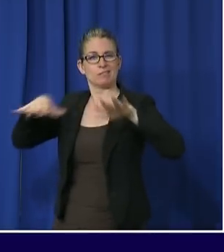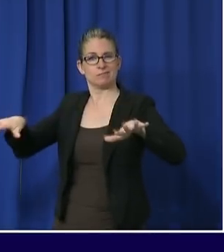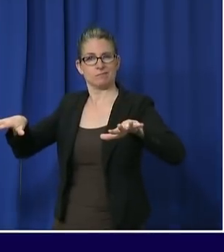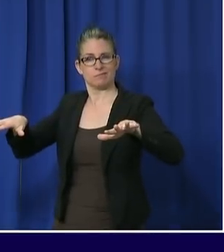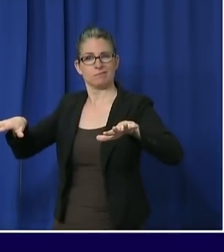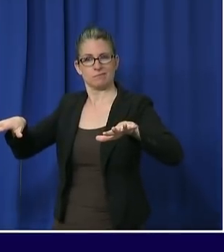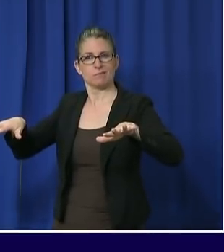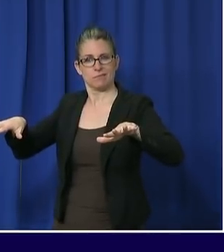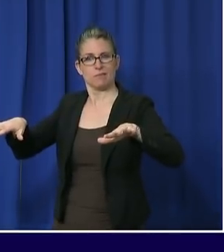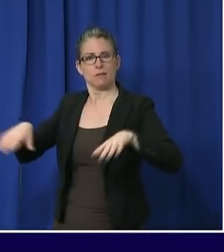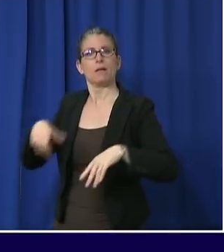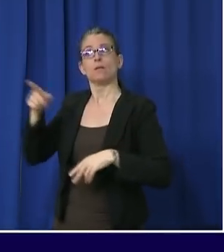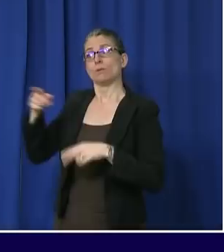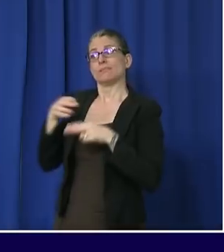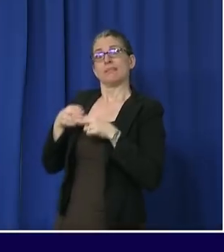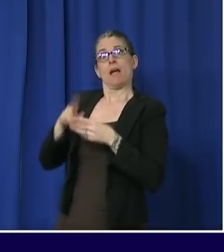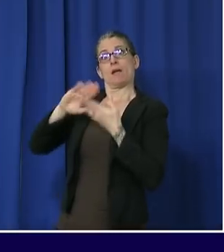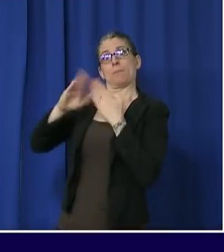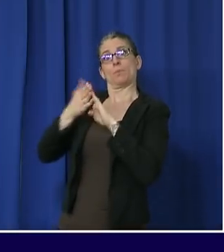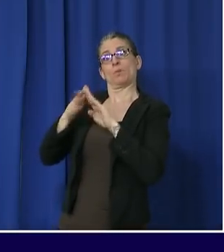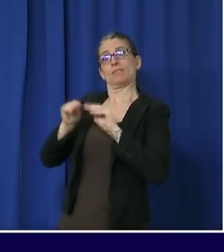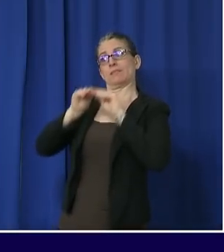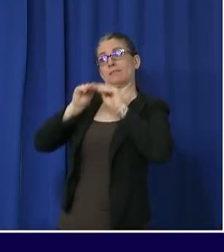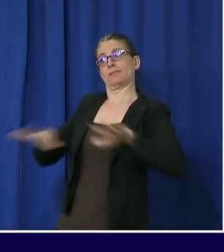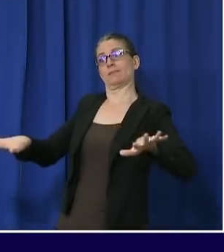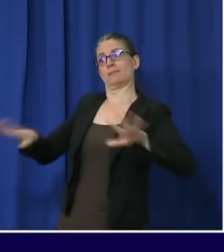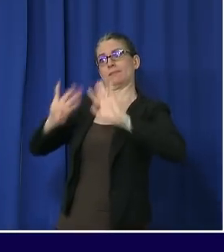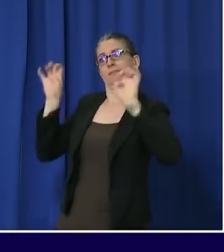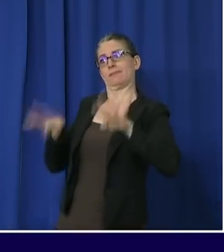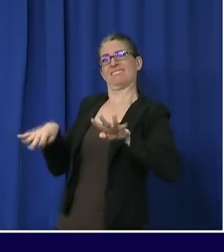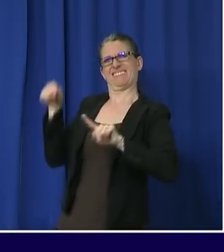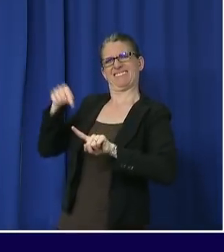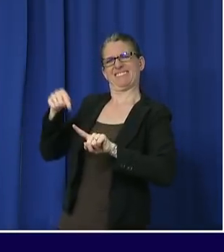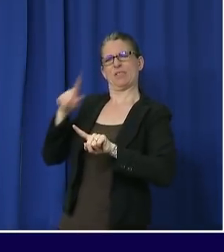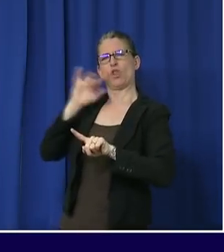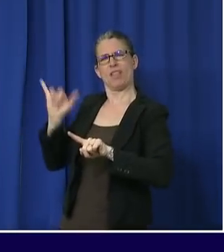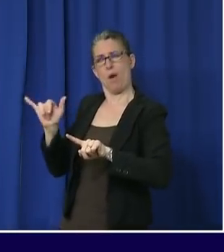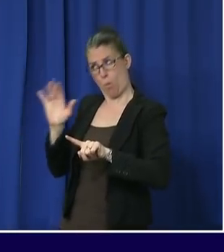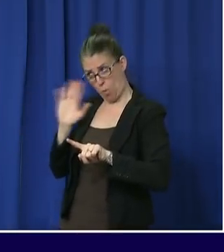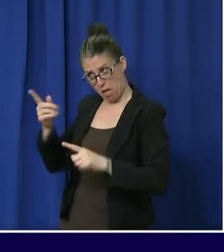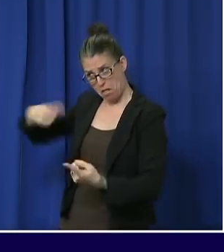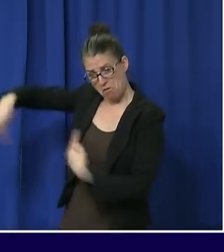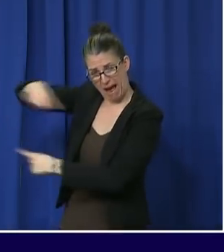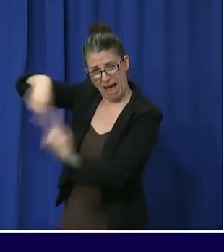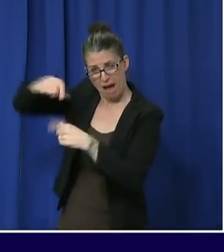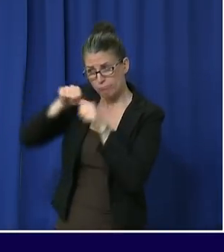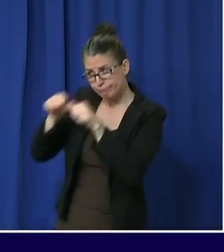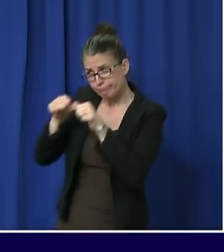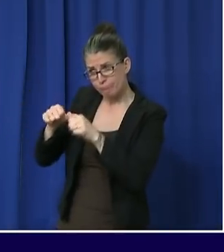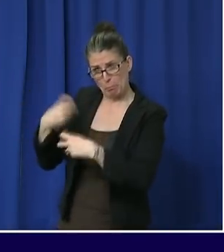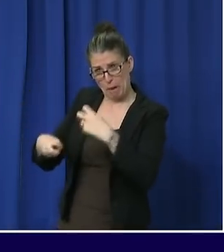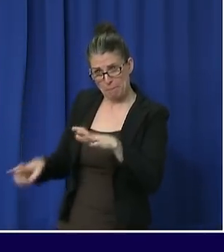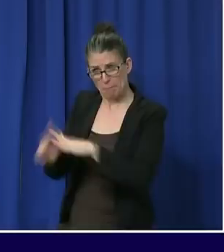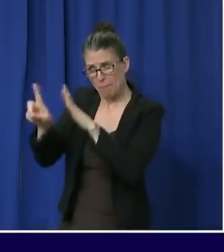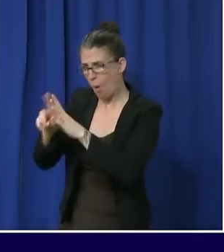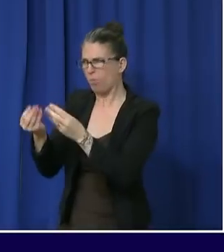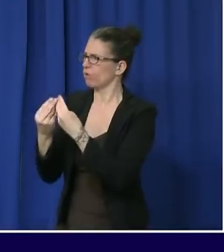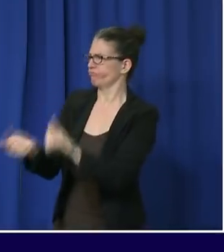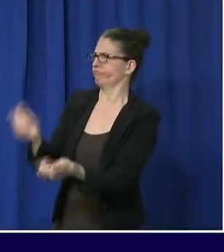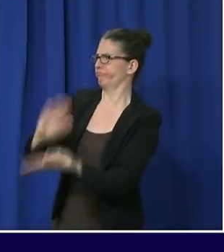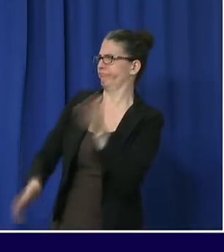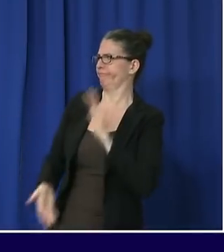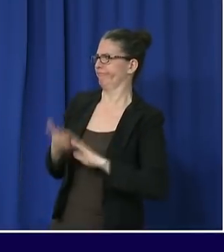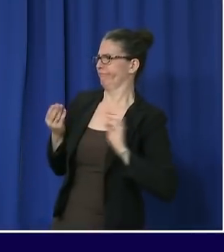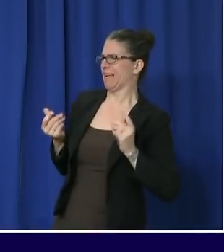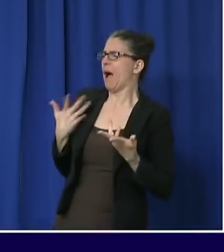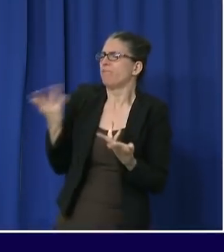it always will be listed as having community transmission? Like, does a period of time pass where that designation might be listed? So Brian asks about